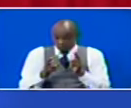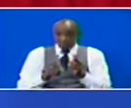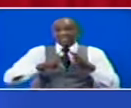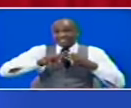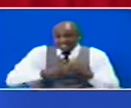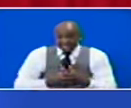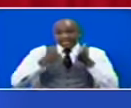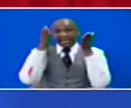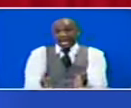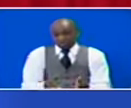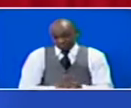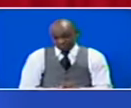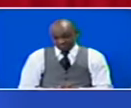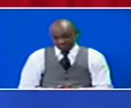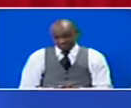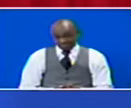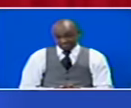begins now.